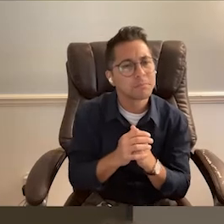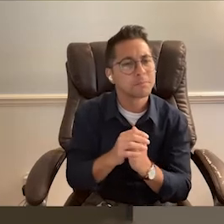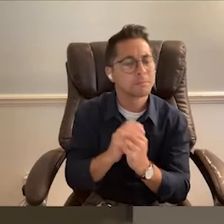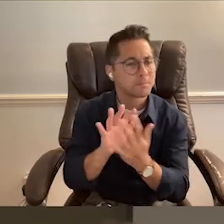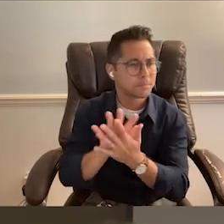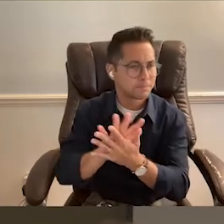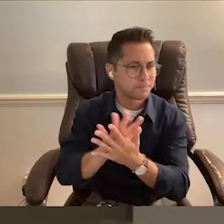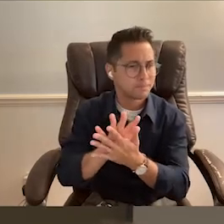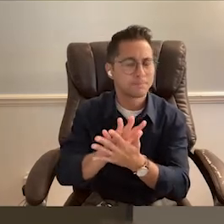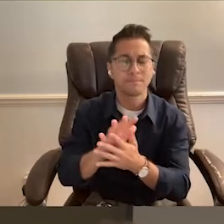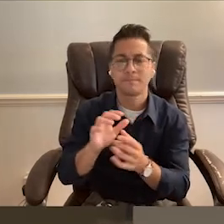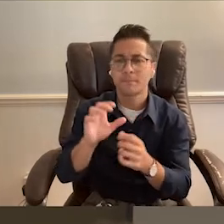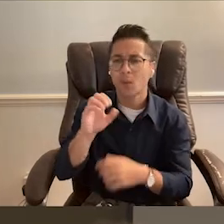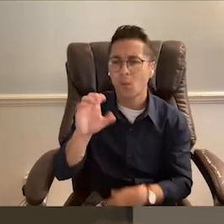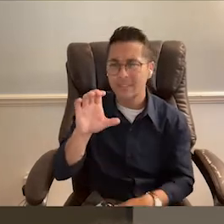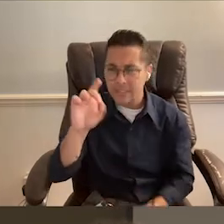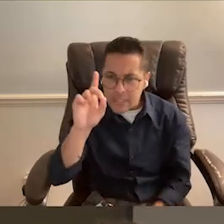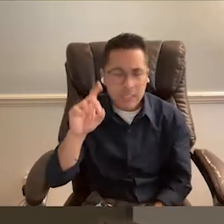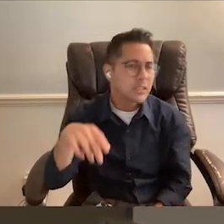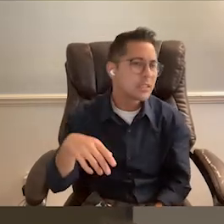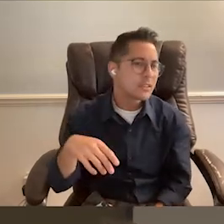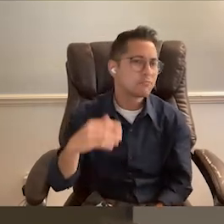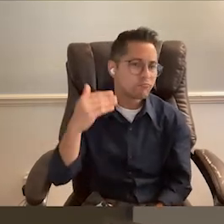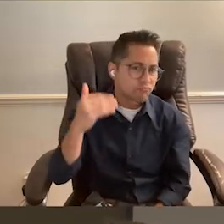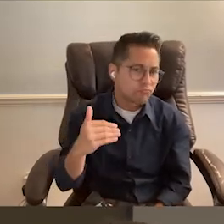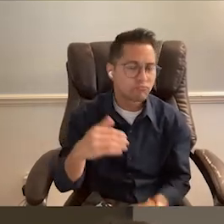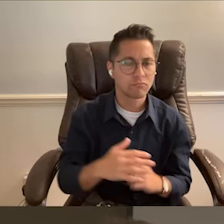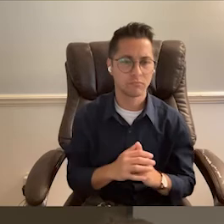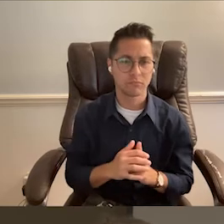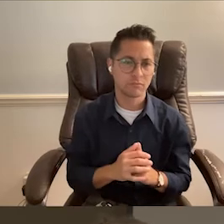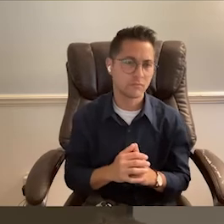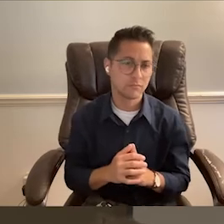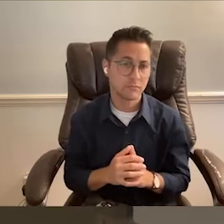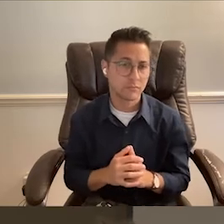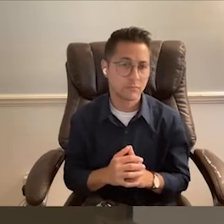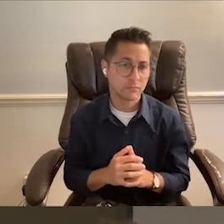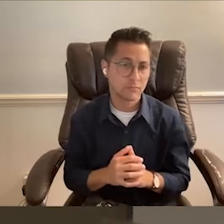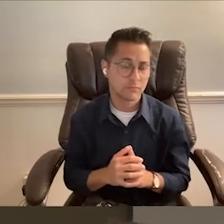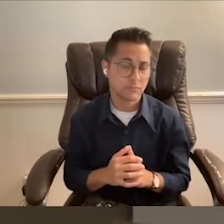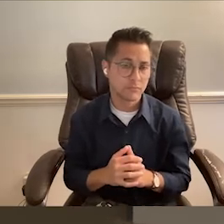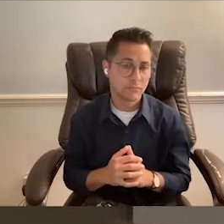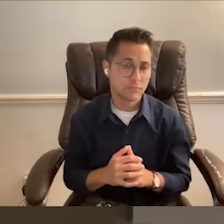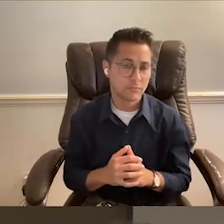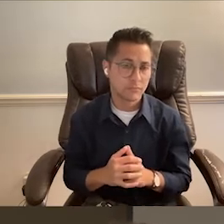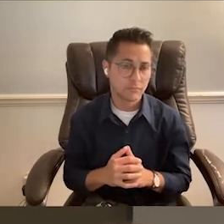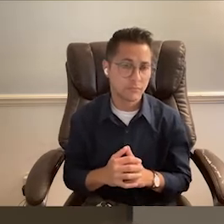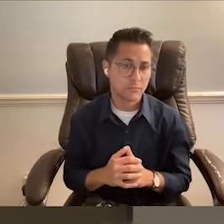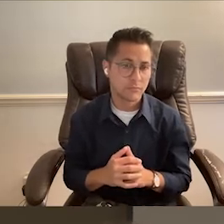concerns and other symptoms of anxiety, often without a particular trigger. Obsessive compulsive disorder, or